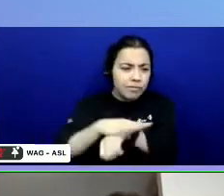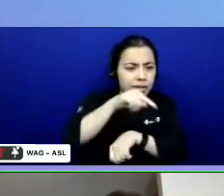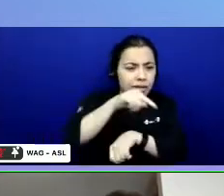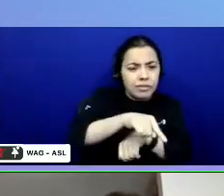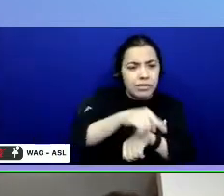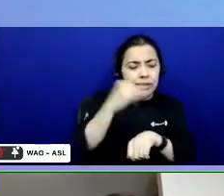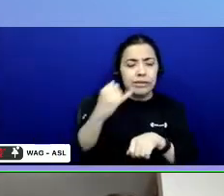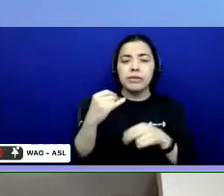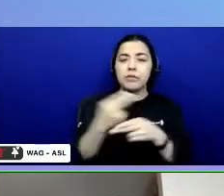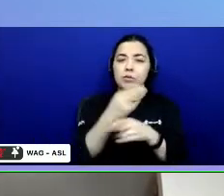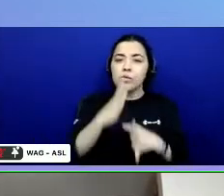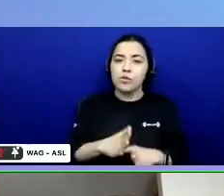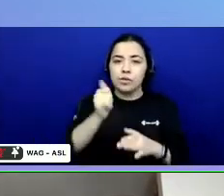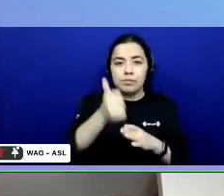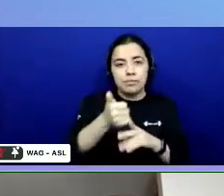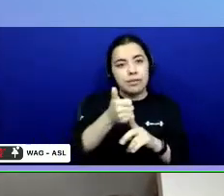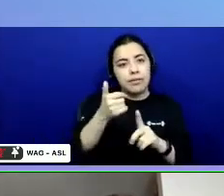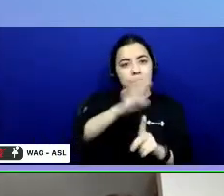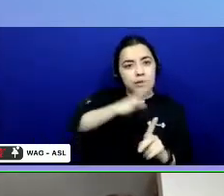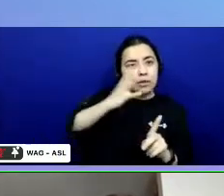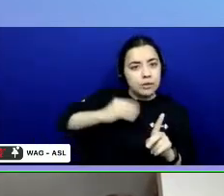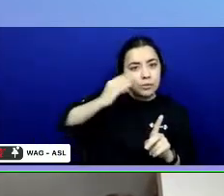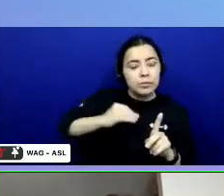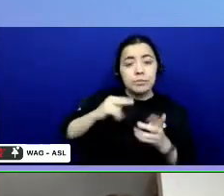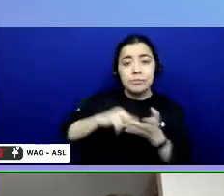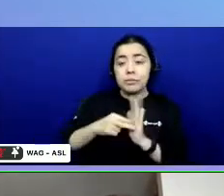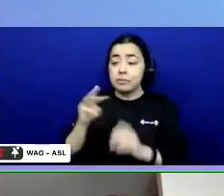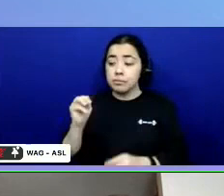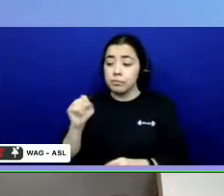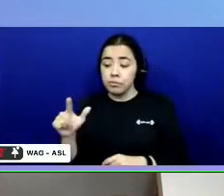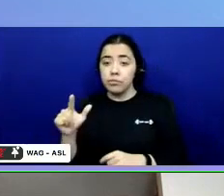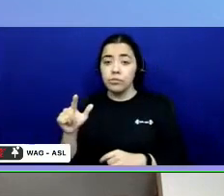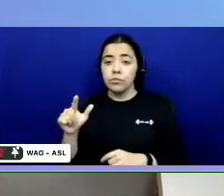so we use machine learning to infer the role that an object in a user